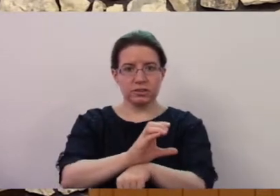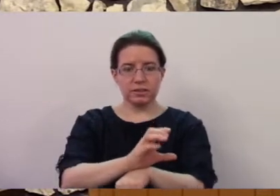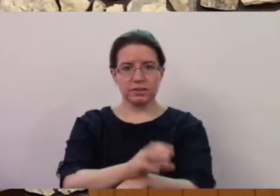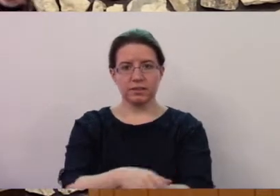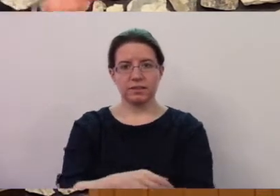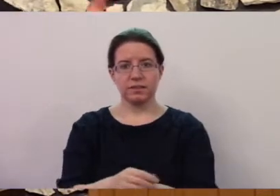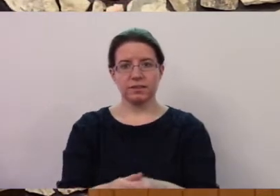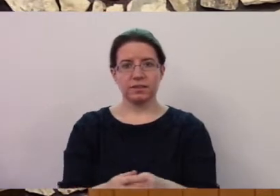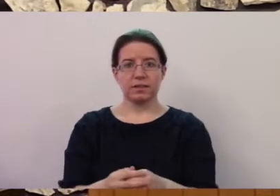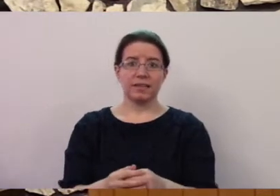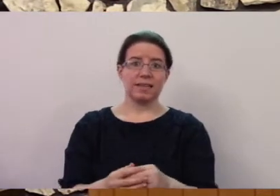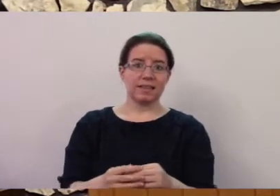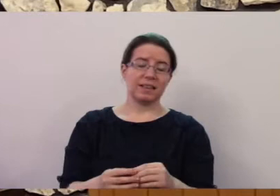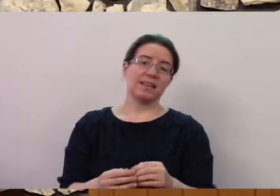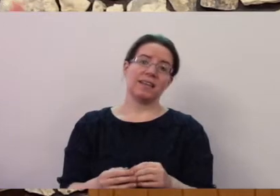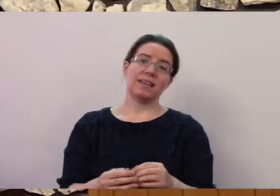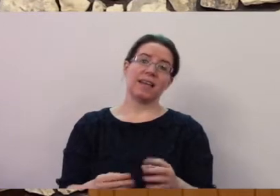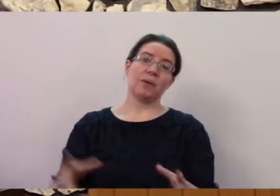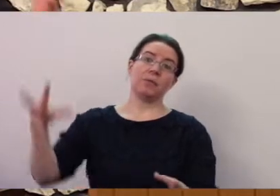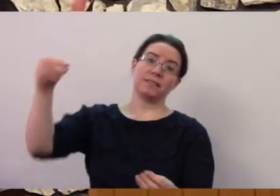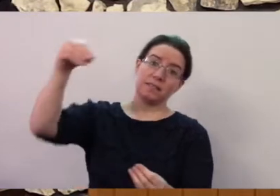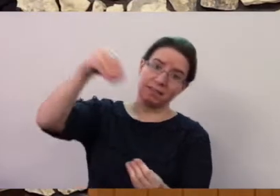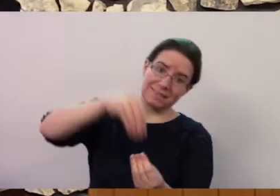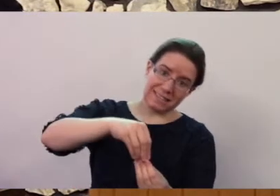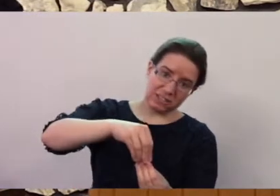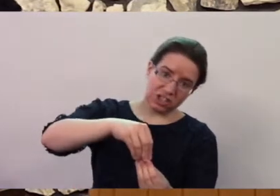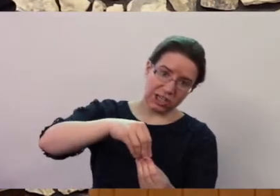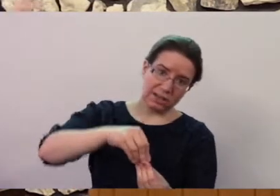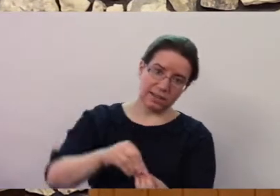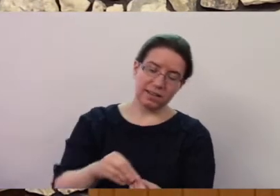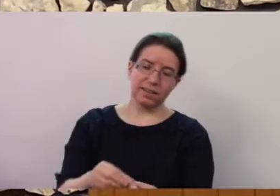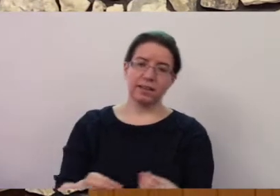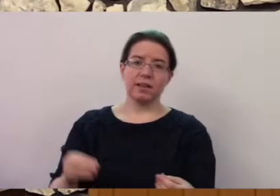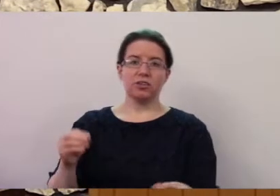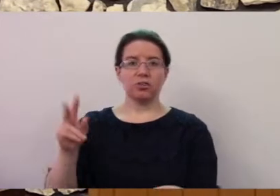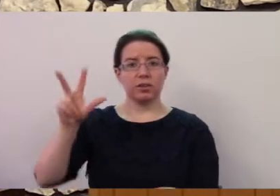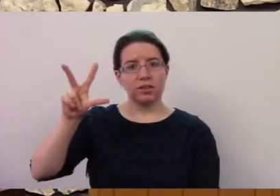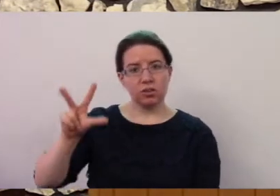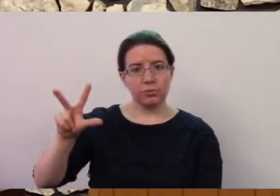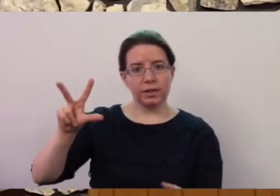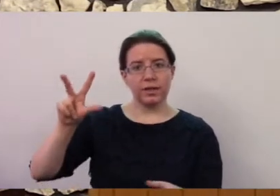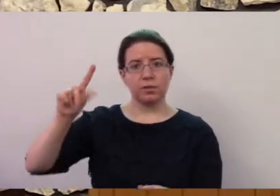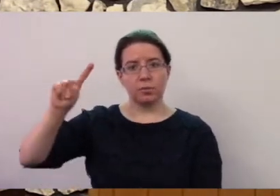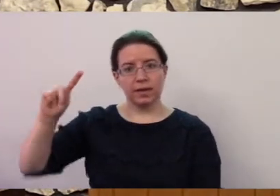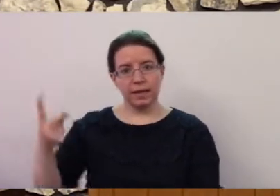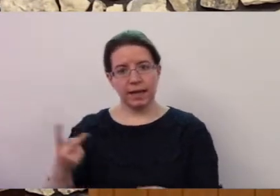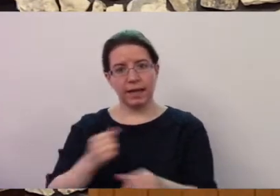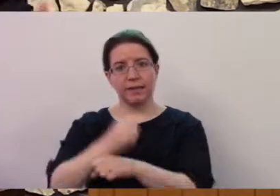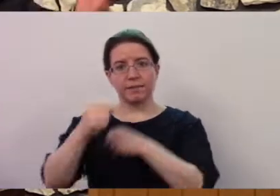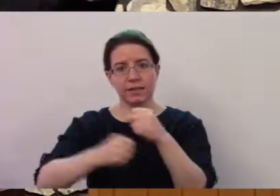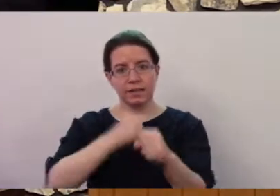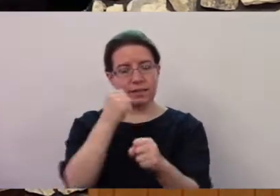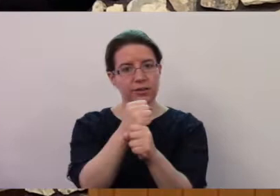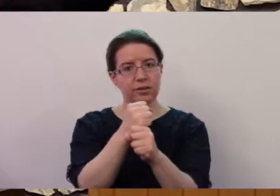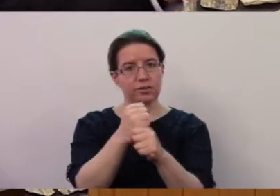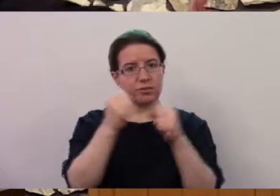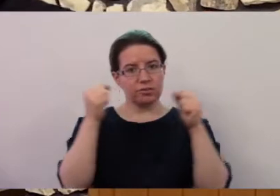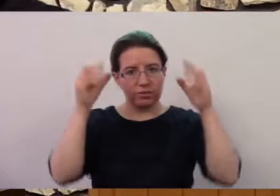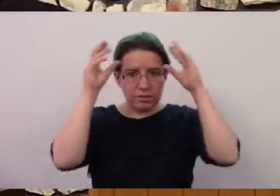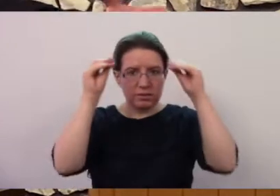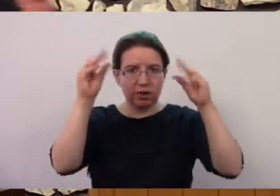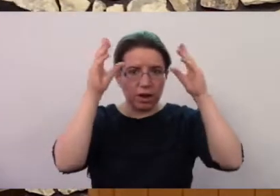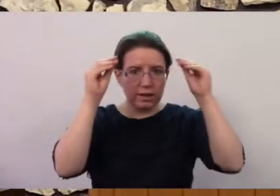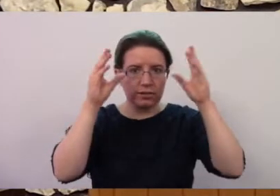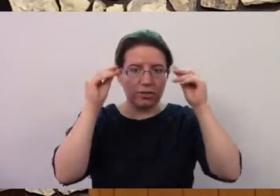40 nights, plus the 3.5 years, he let them know, why did I do this? And why did I perform this? And he let them know about the